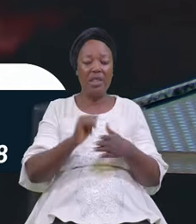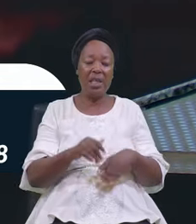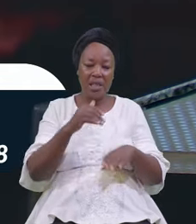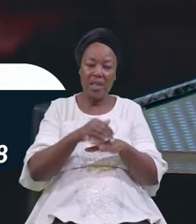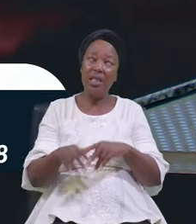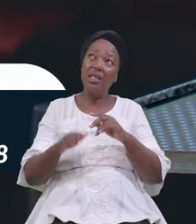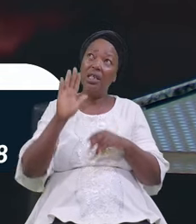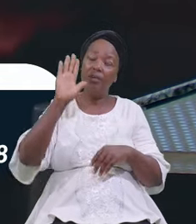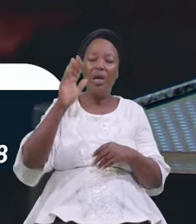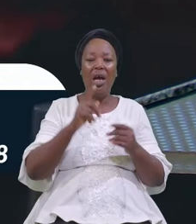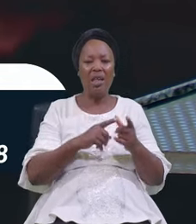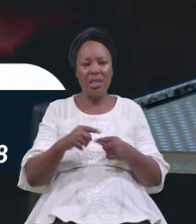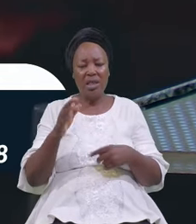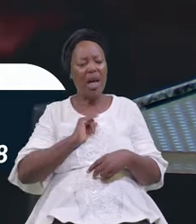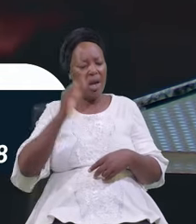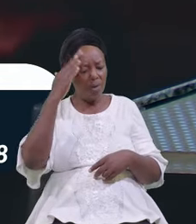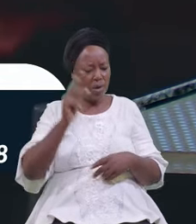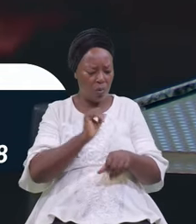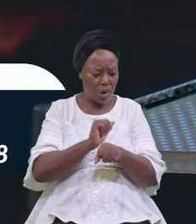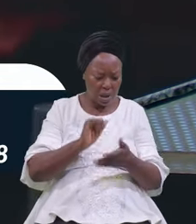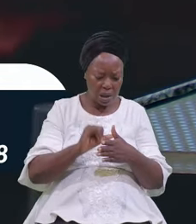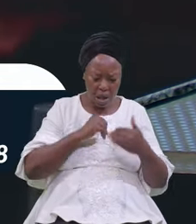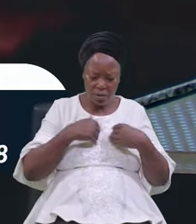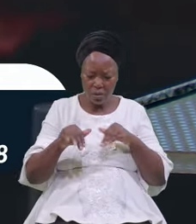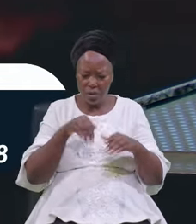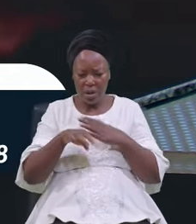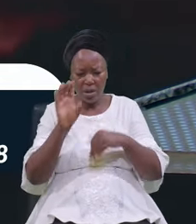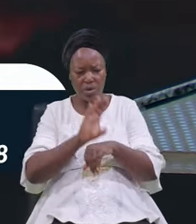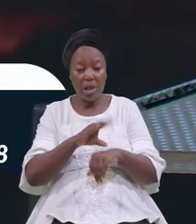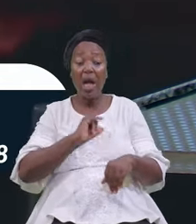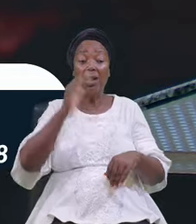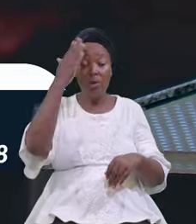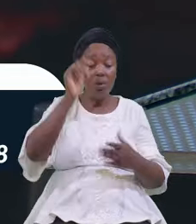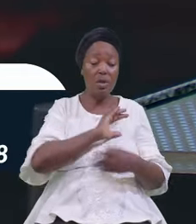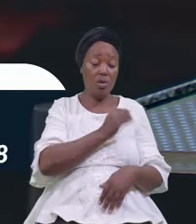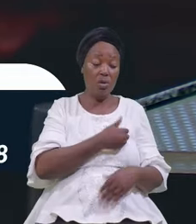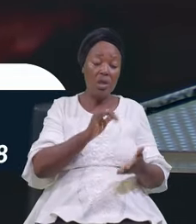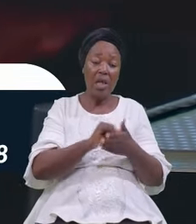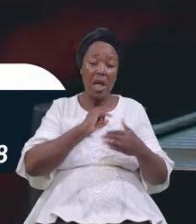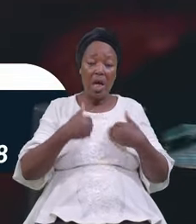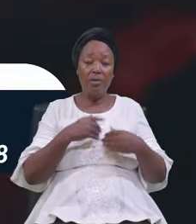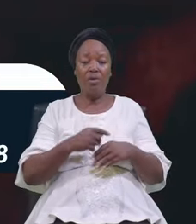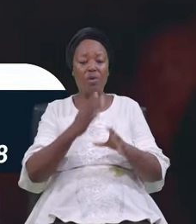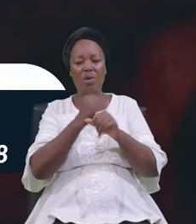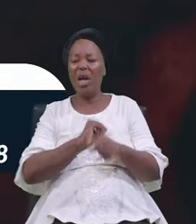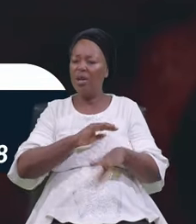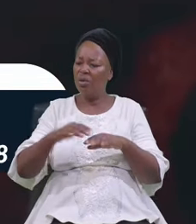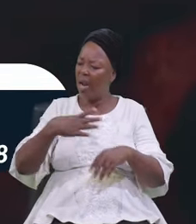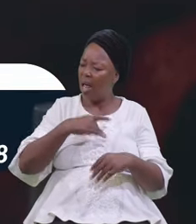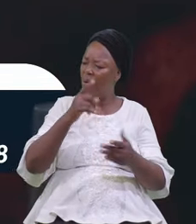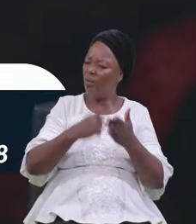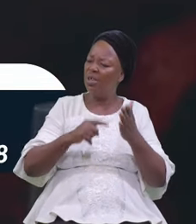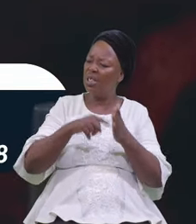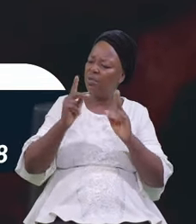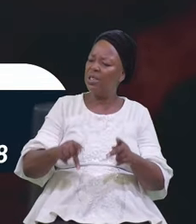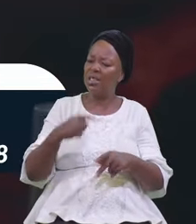the work I ought to be doing in the church, and I know the souls I ought to be winning, but I don't like what so-and-so